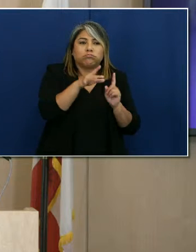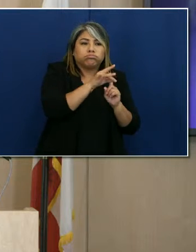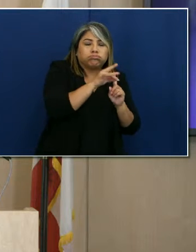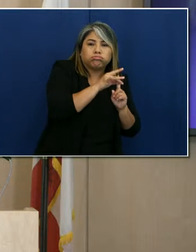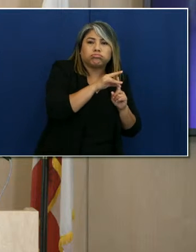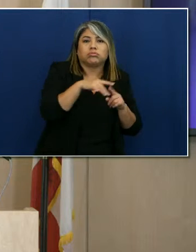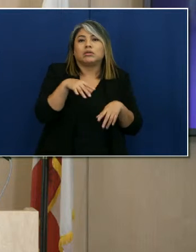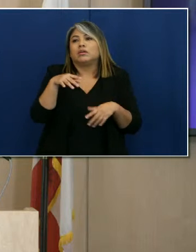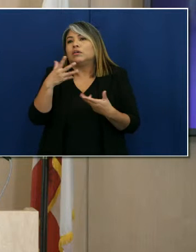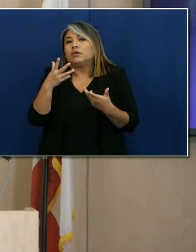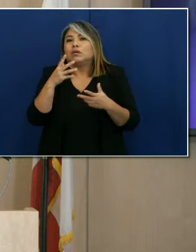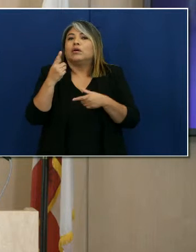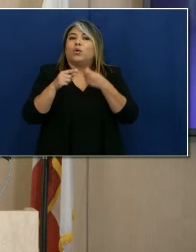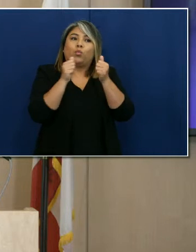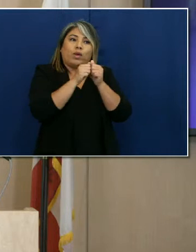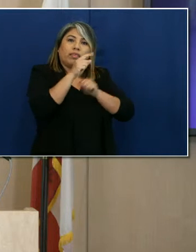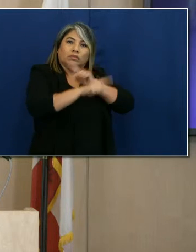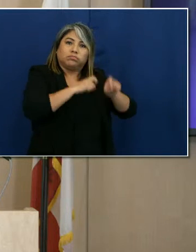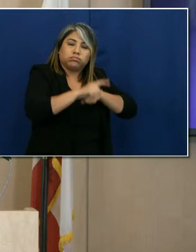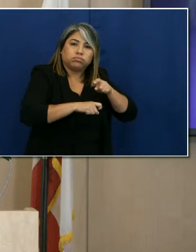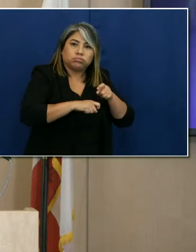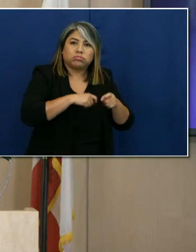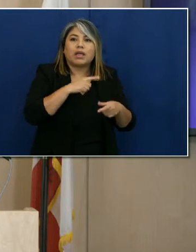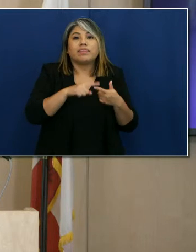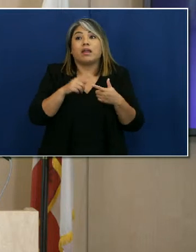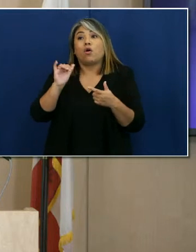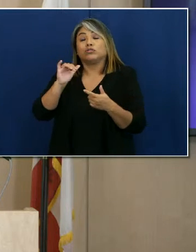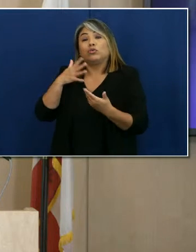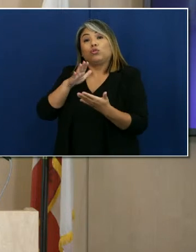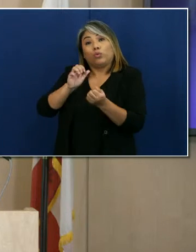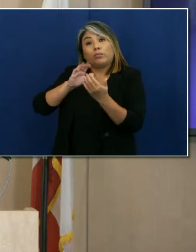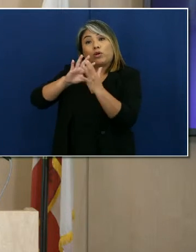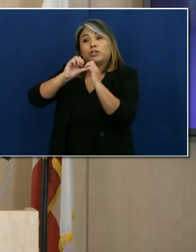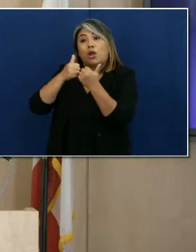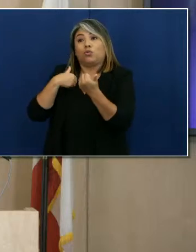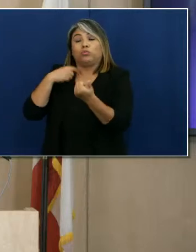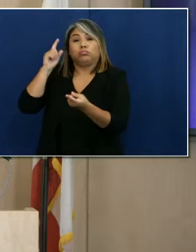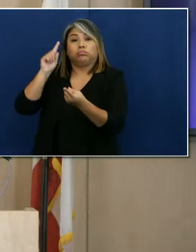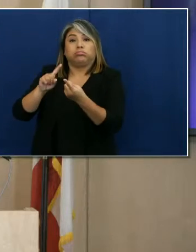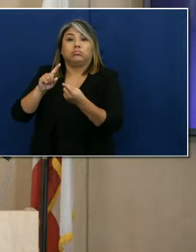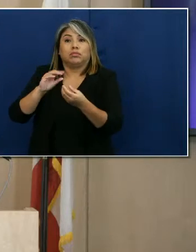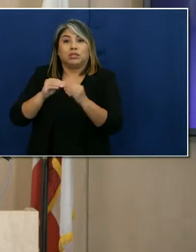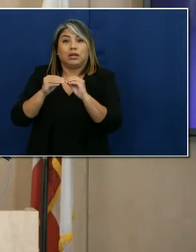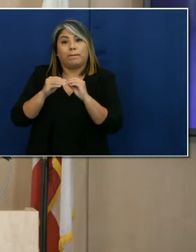could inform your approach in terms of bringing this number down? Okay, Dr. McDonald's going to respond.